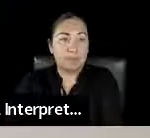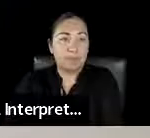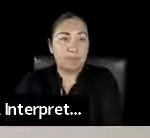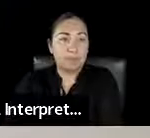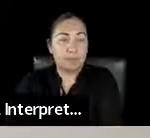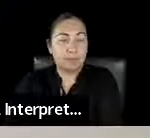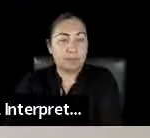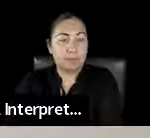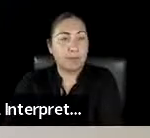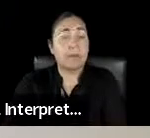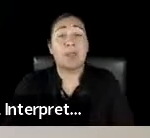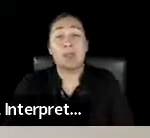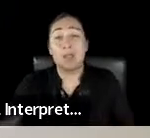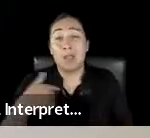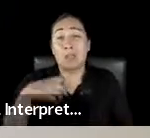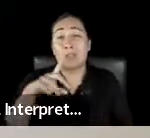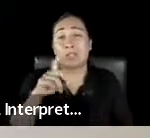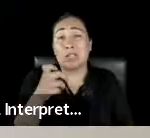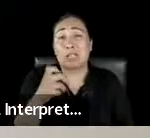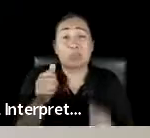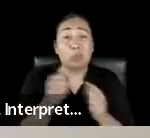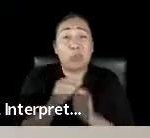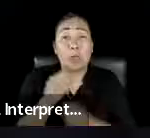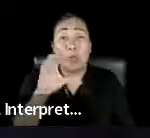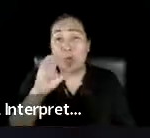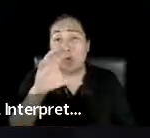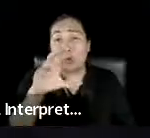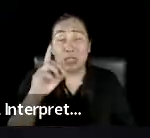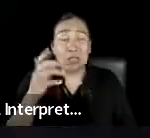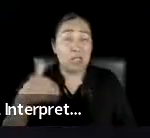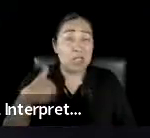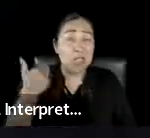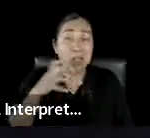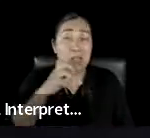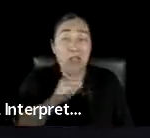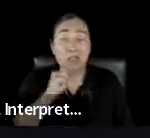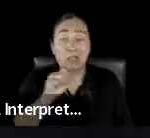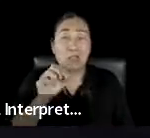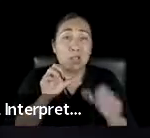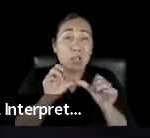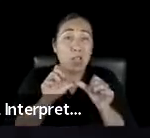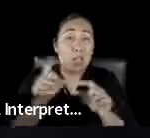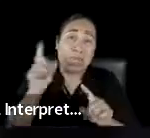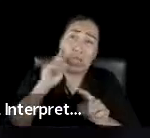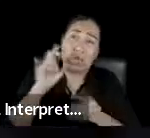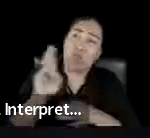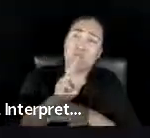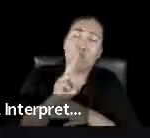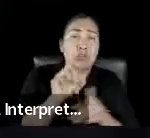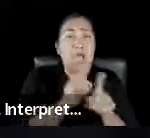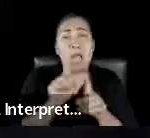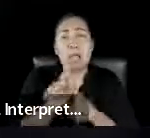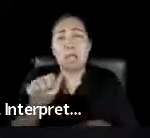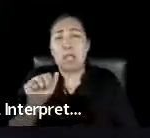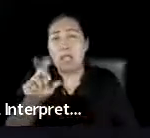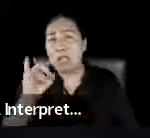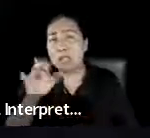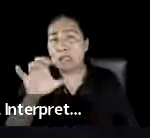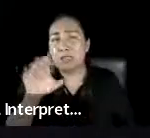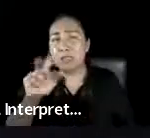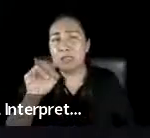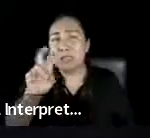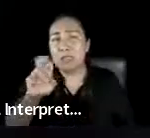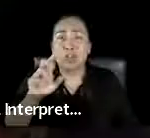I was diagnosed with OCD at a very young age. Constantly hearing it misused as an adjective to describe someone tidy always